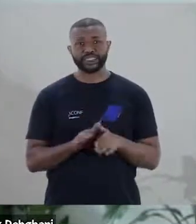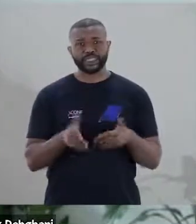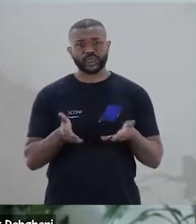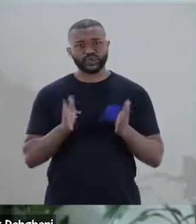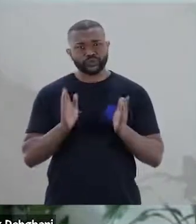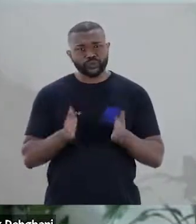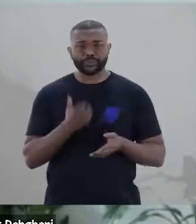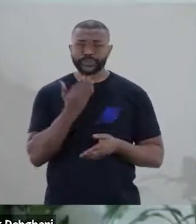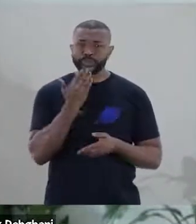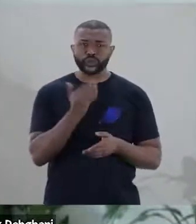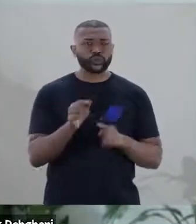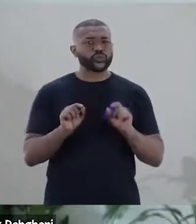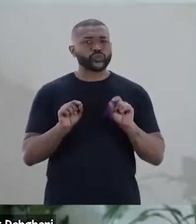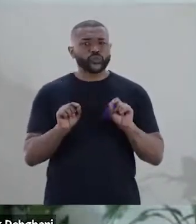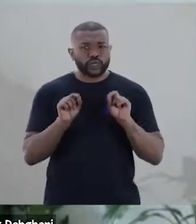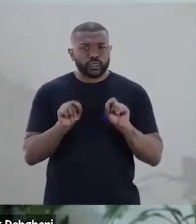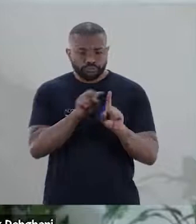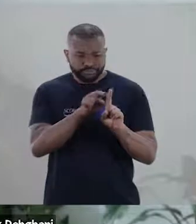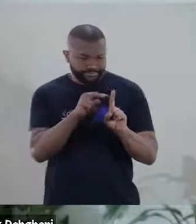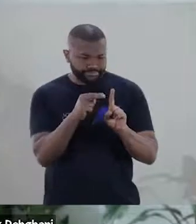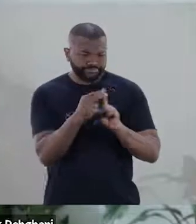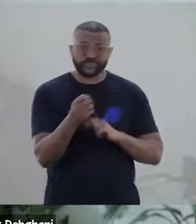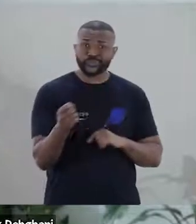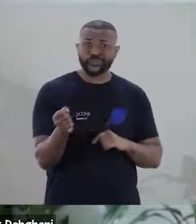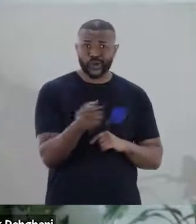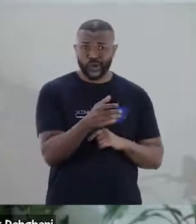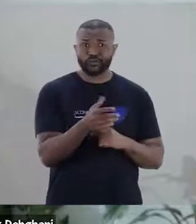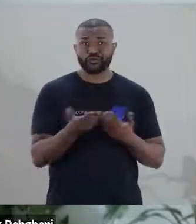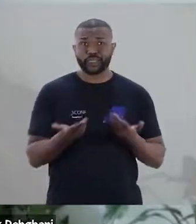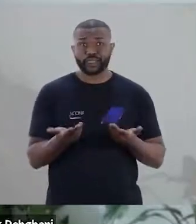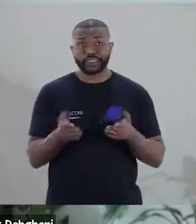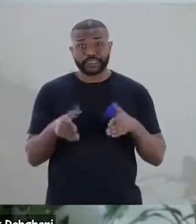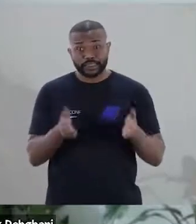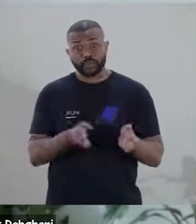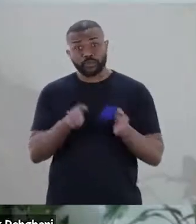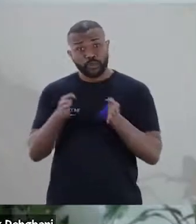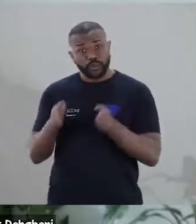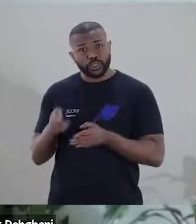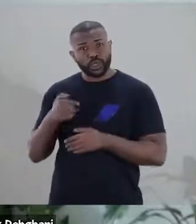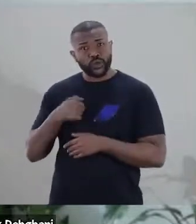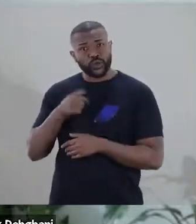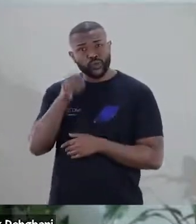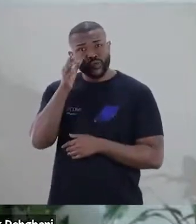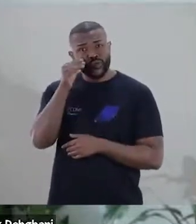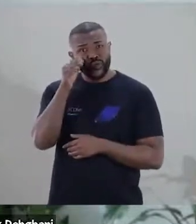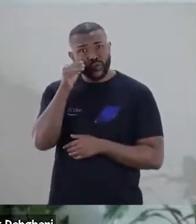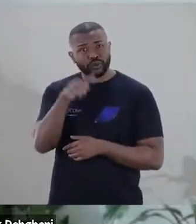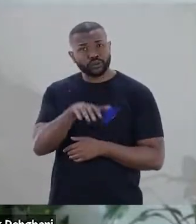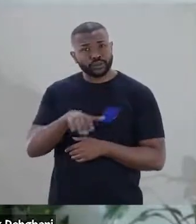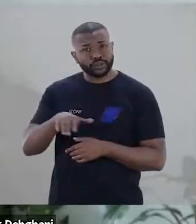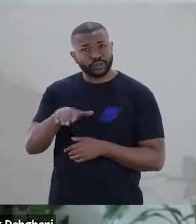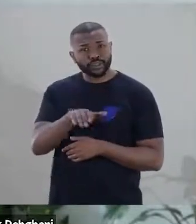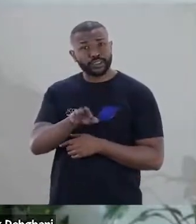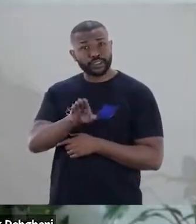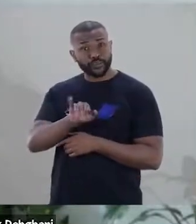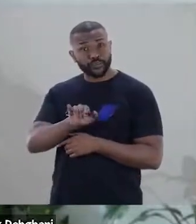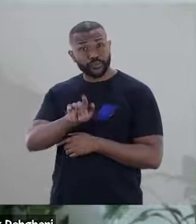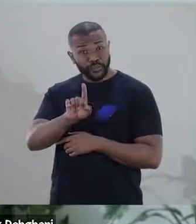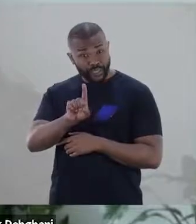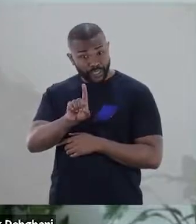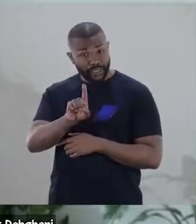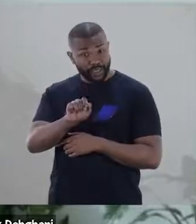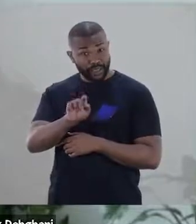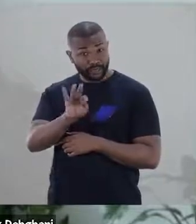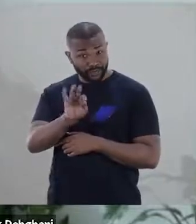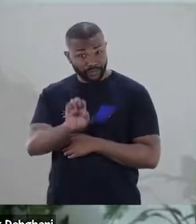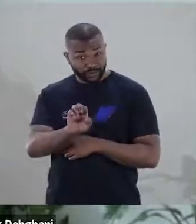were asking us to give them an alternative point of view. And that was the point that I became quite curious about what has been going on in